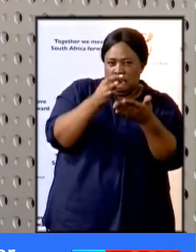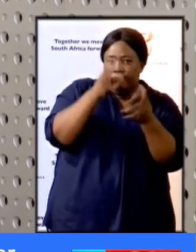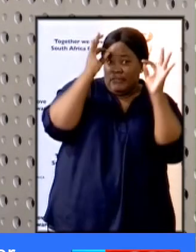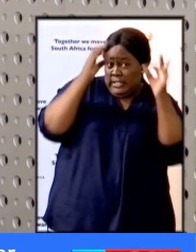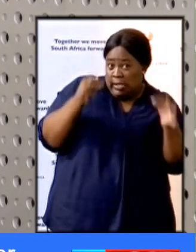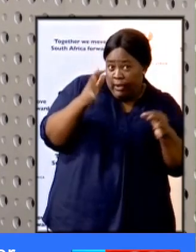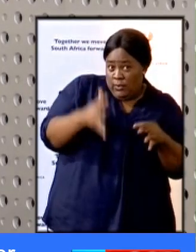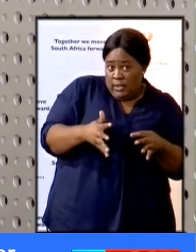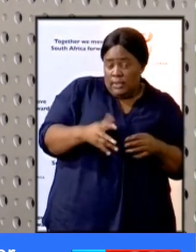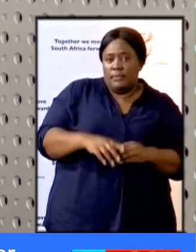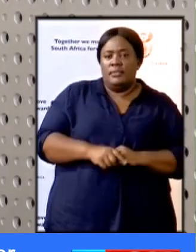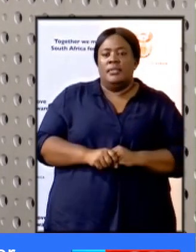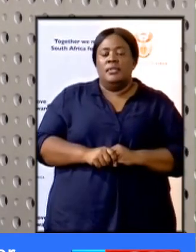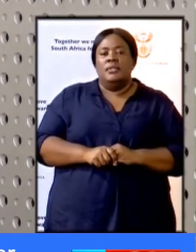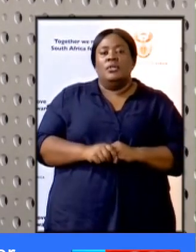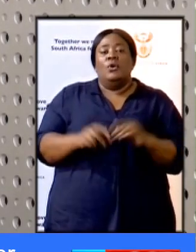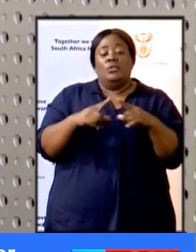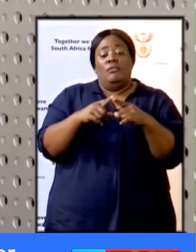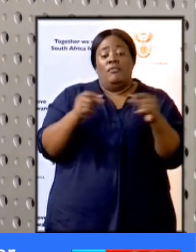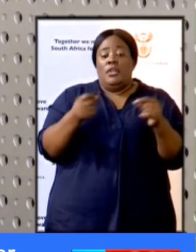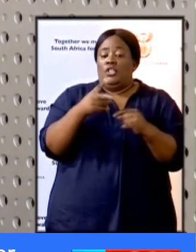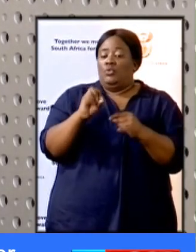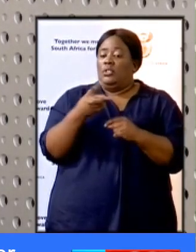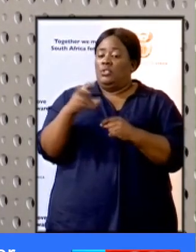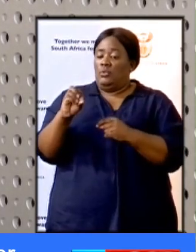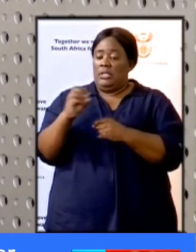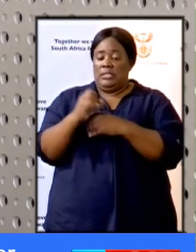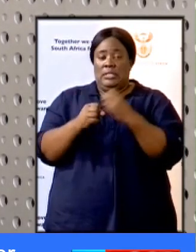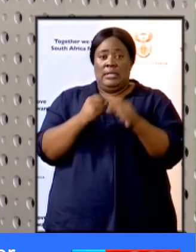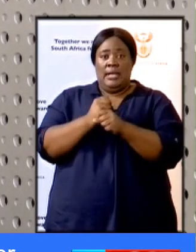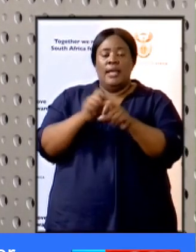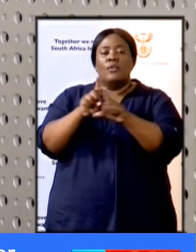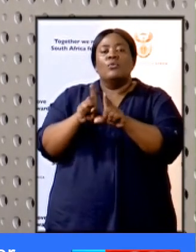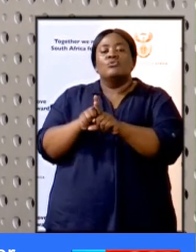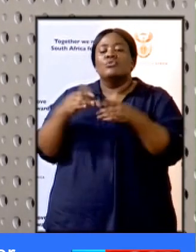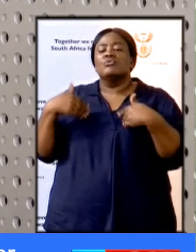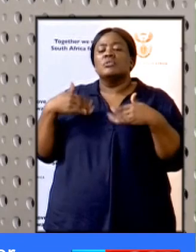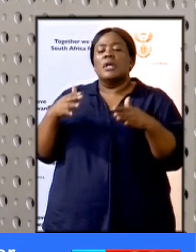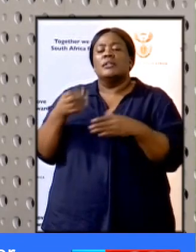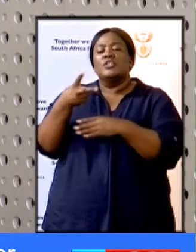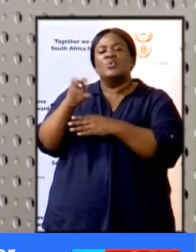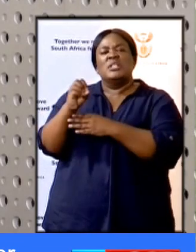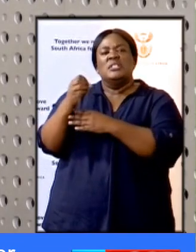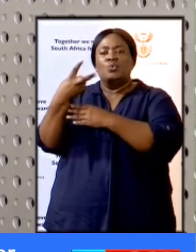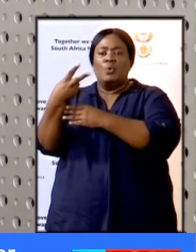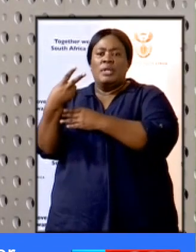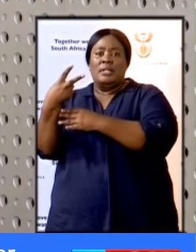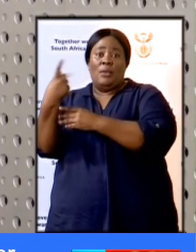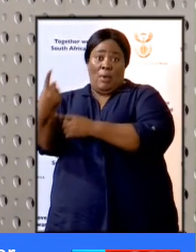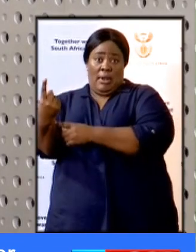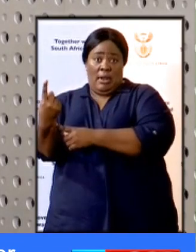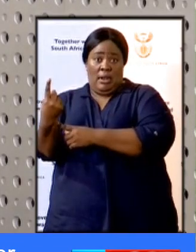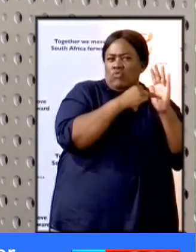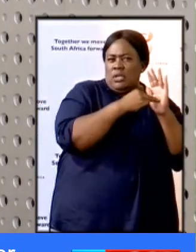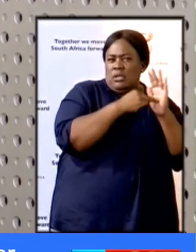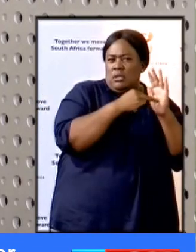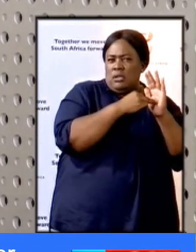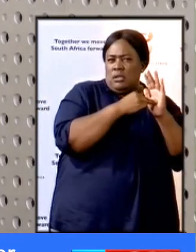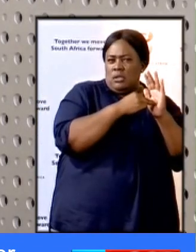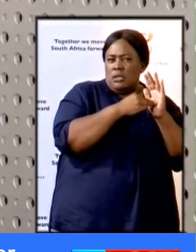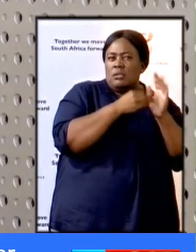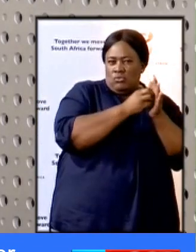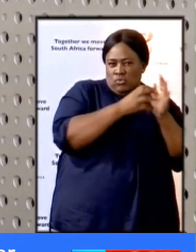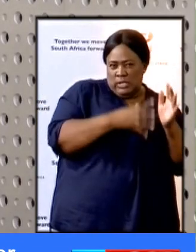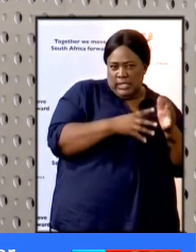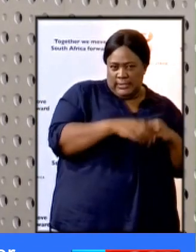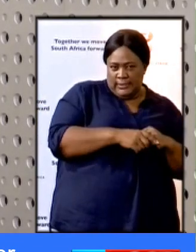of the academic year 2020 and the start of academic year 2021 will be examinations